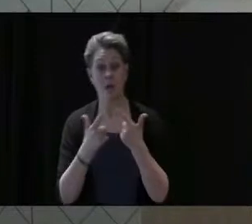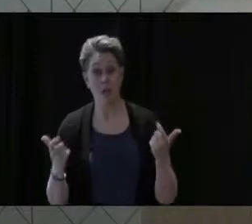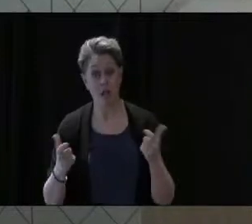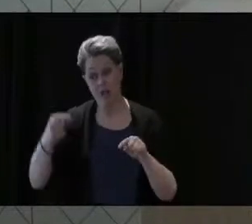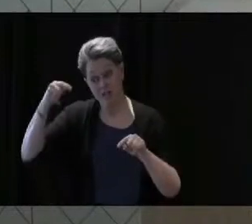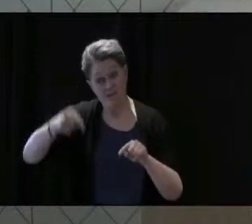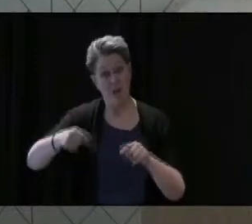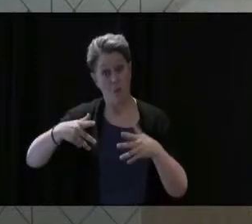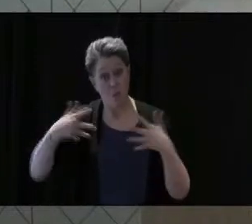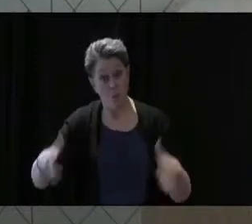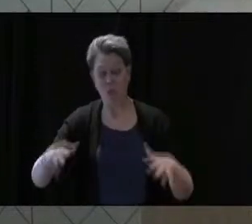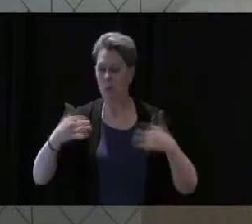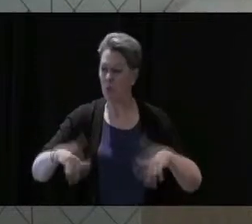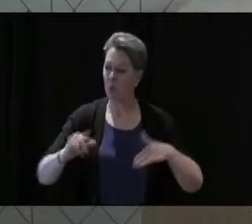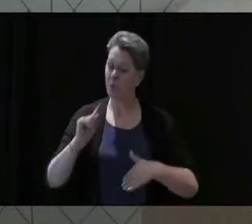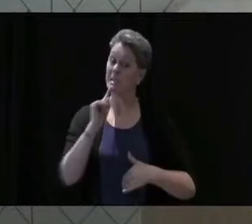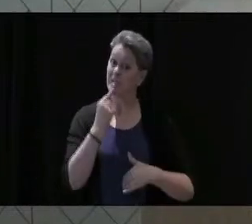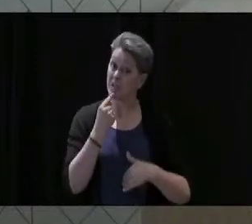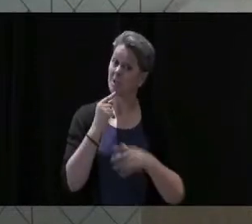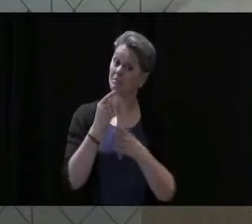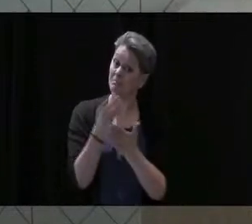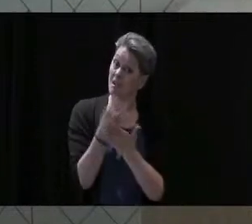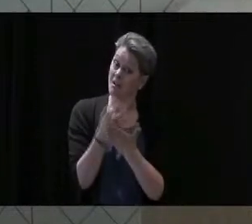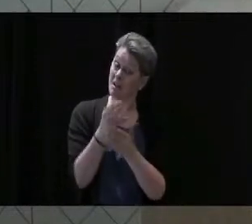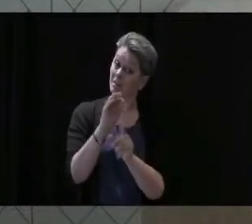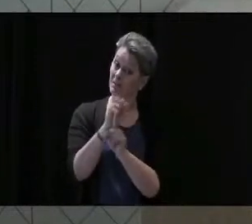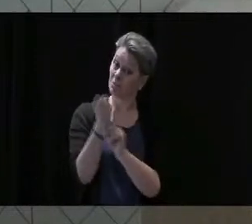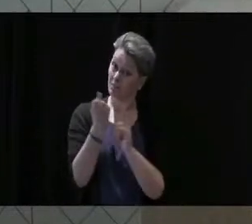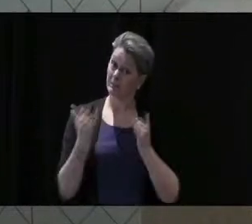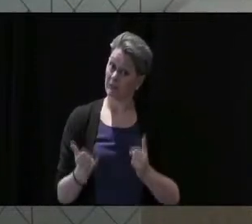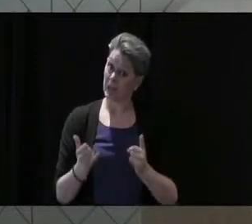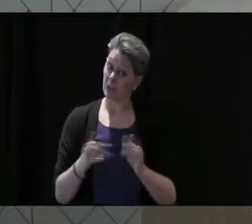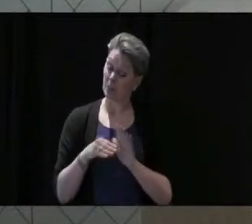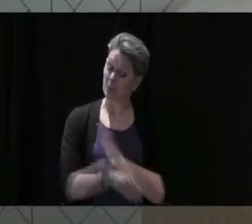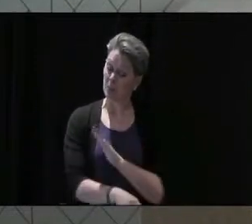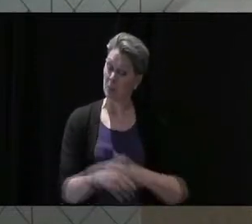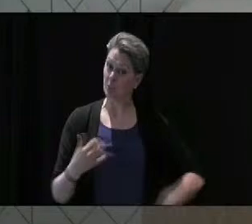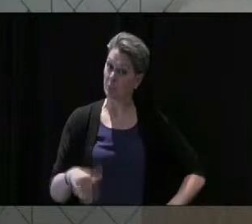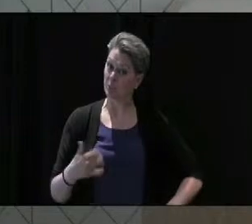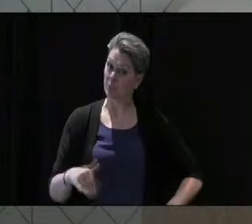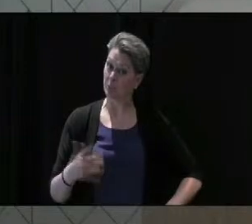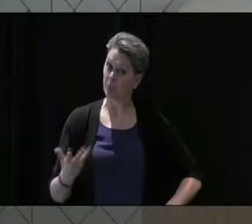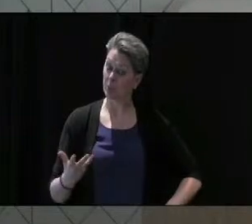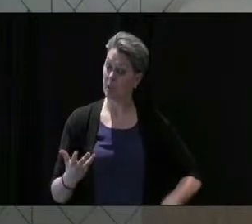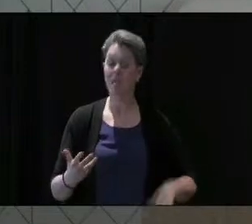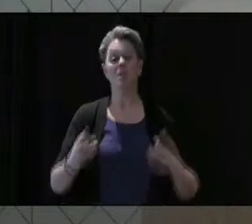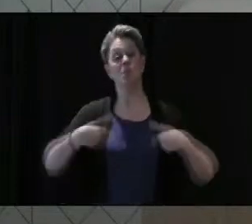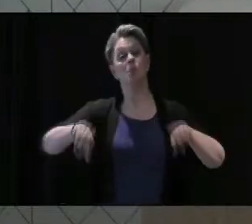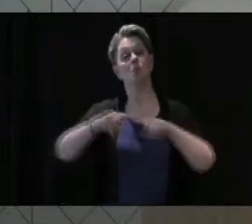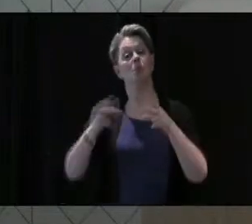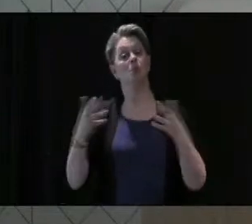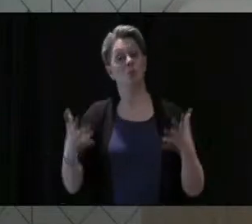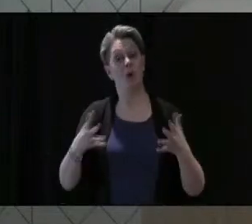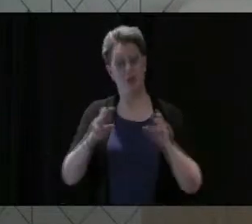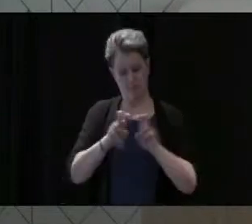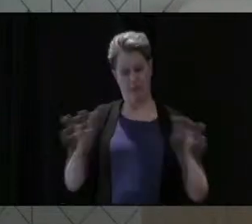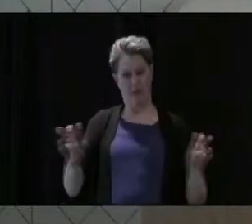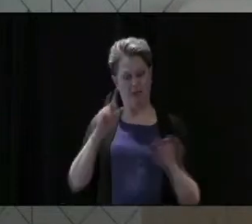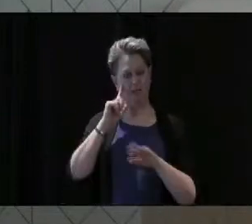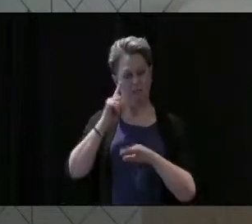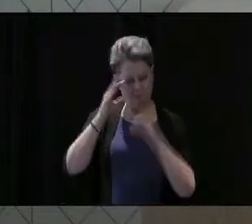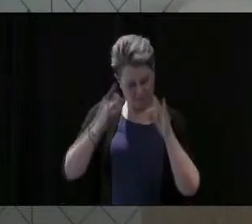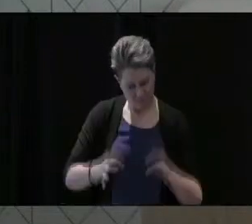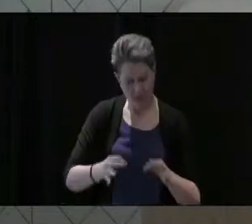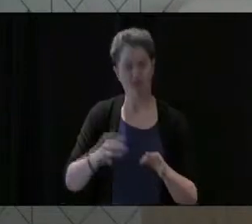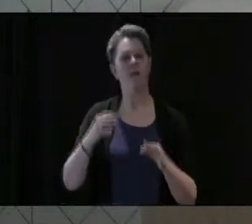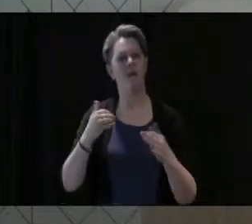financial situation we are in. So we have proposed a gradual but deliberate set of